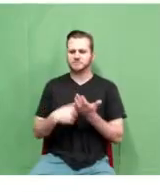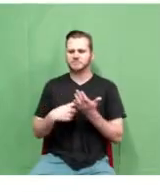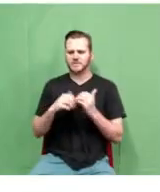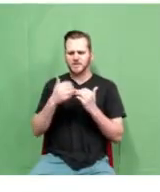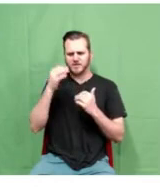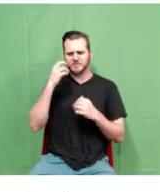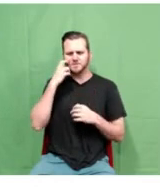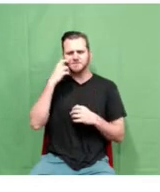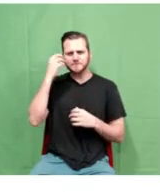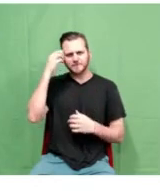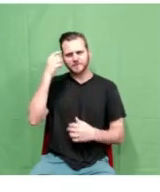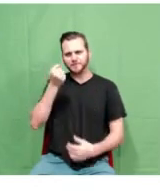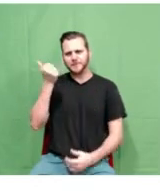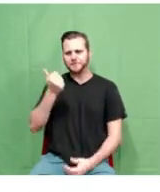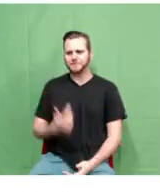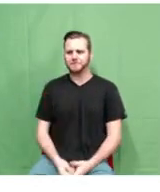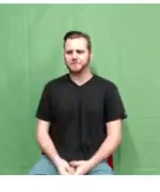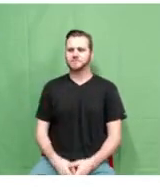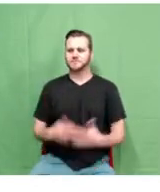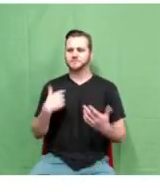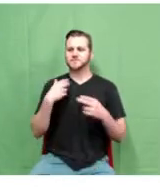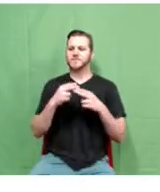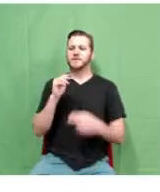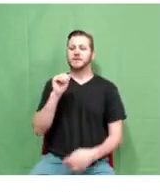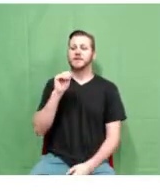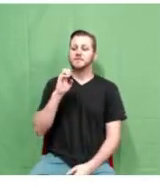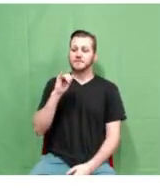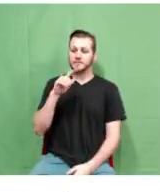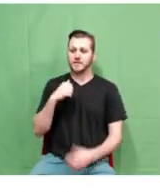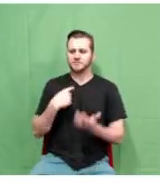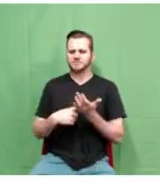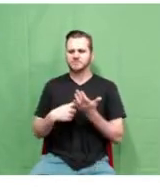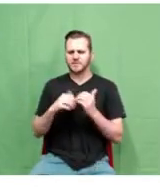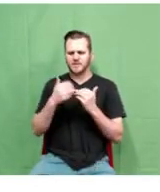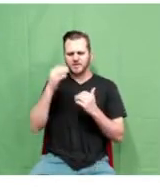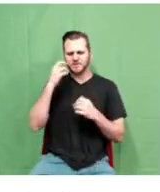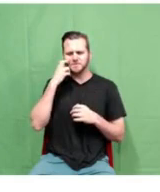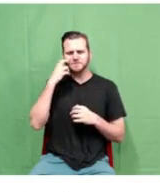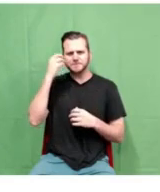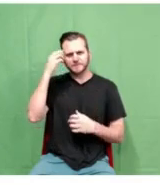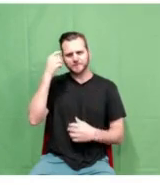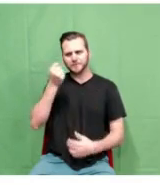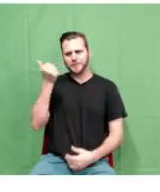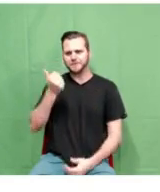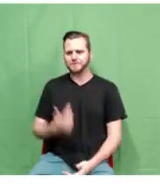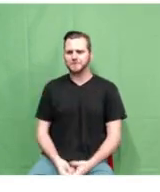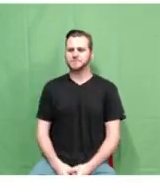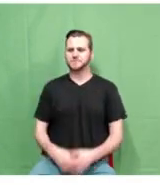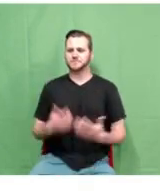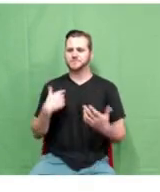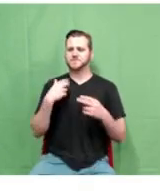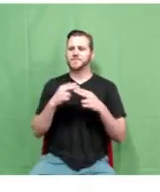account. Another important thing to take into consideration is the way that a sign language is translated. So basically, translating